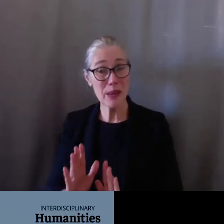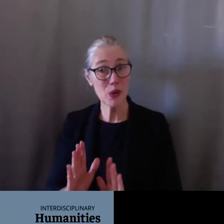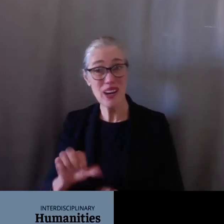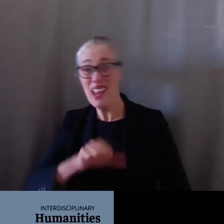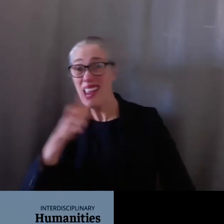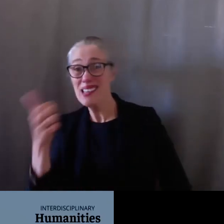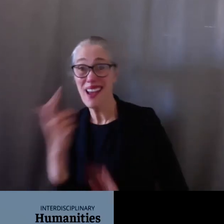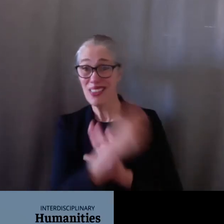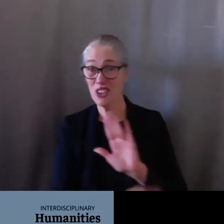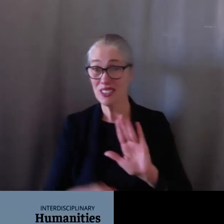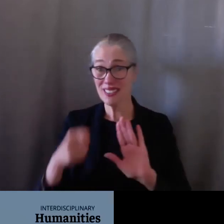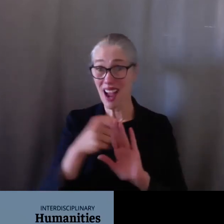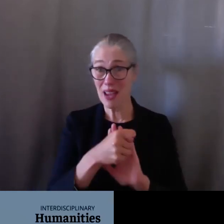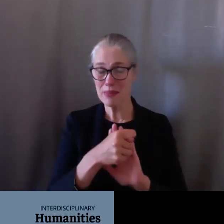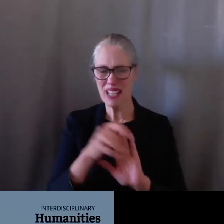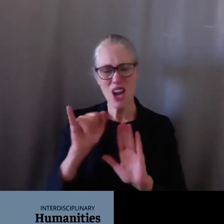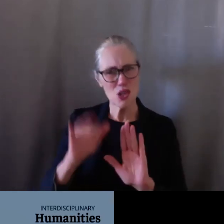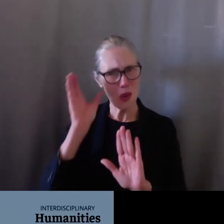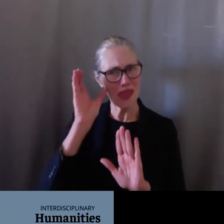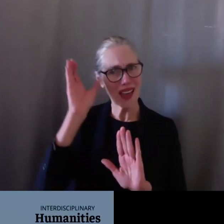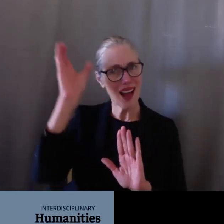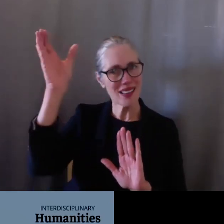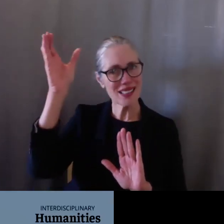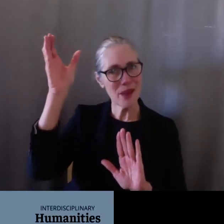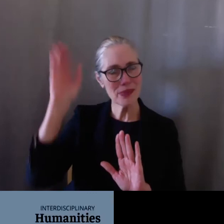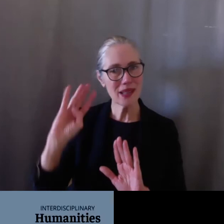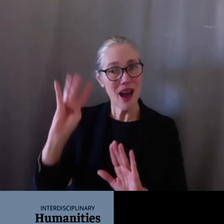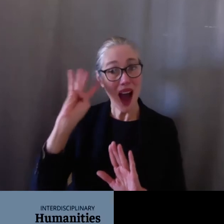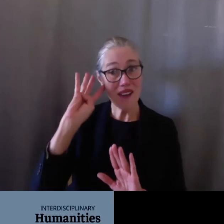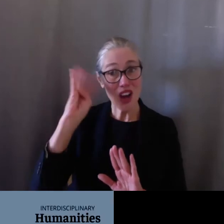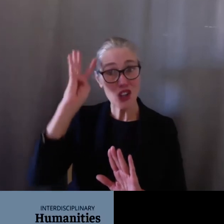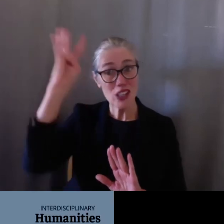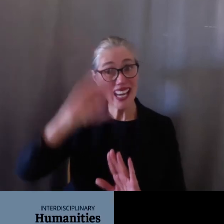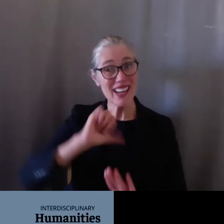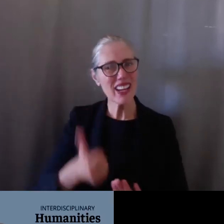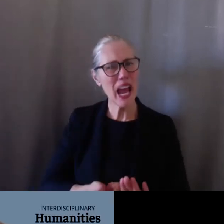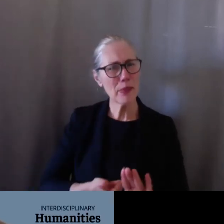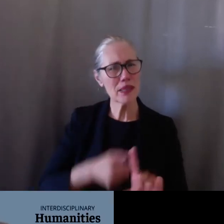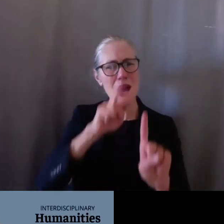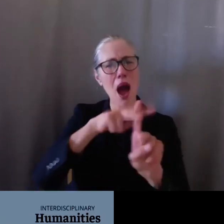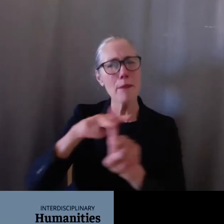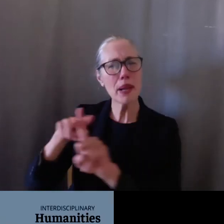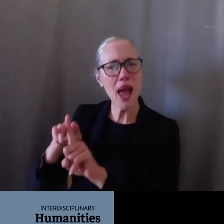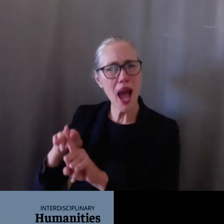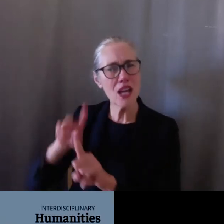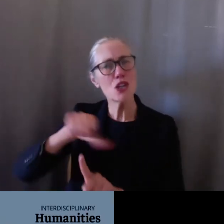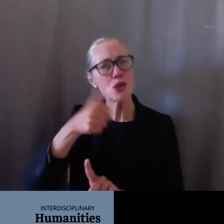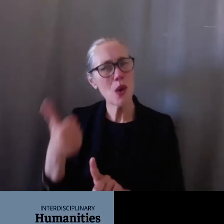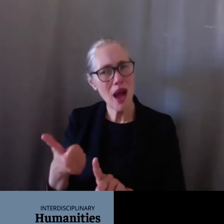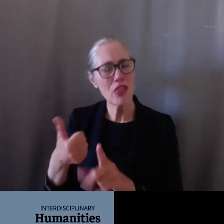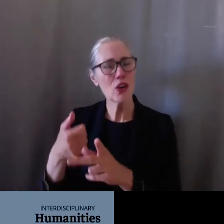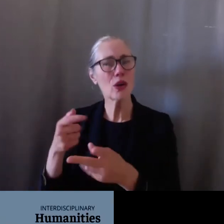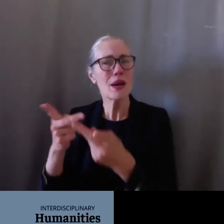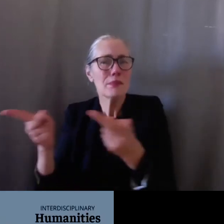can probably trace its origins back to the 1830s, but it really takes off in the 1840s and the 1850s. And since that point,